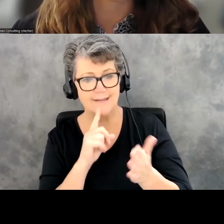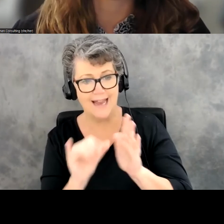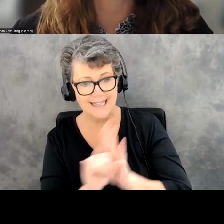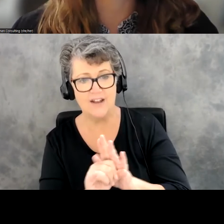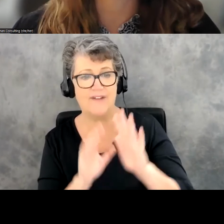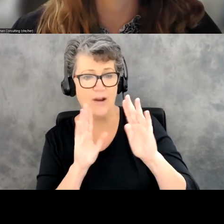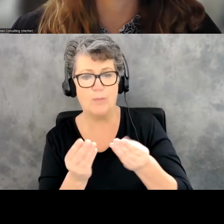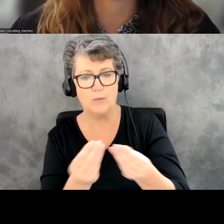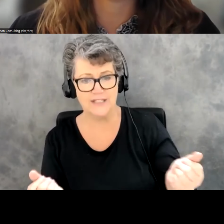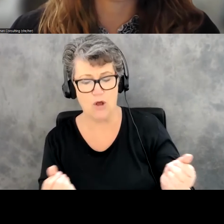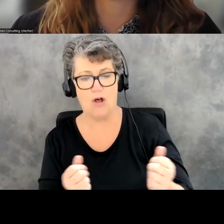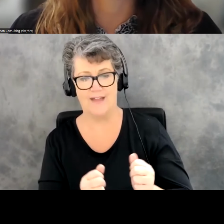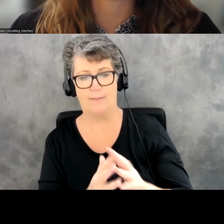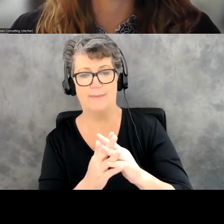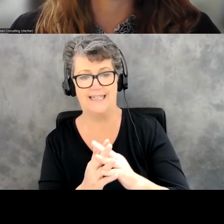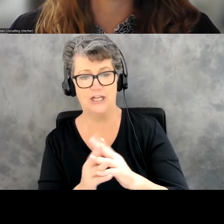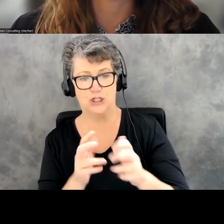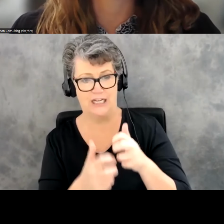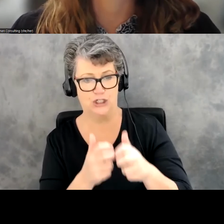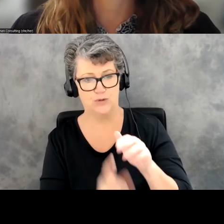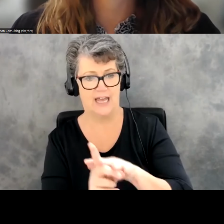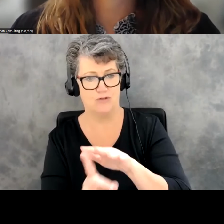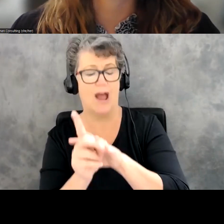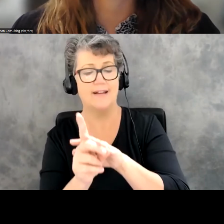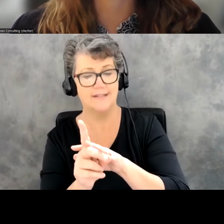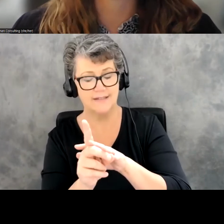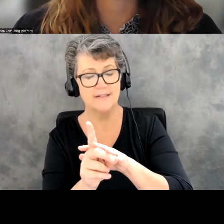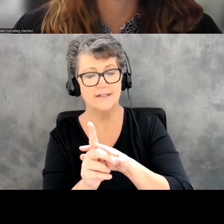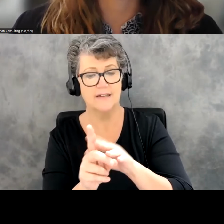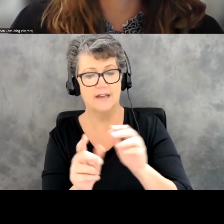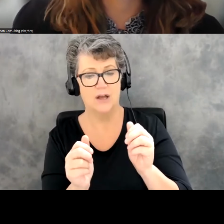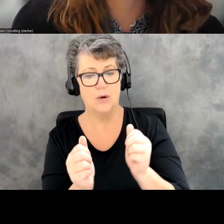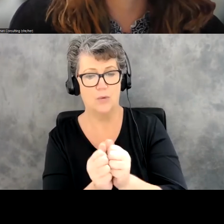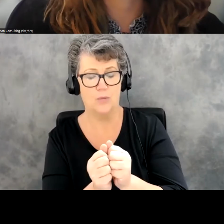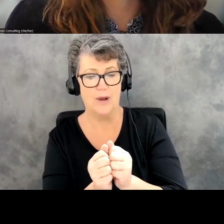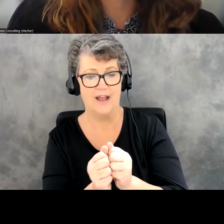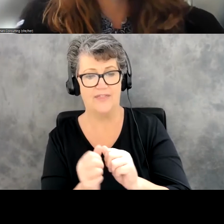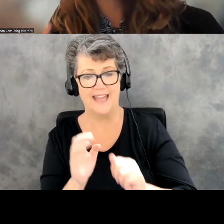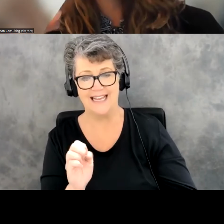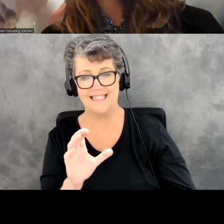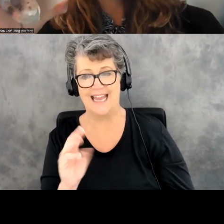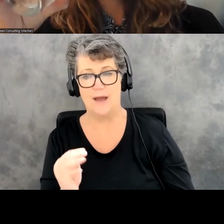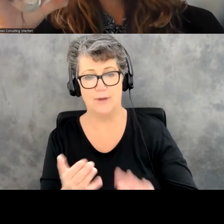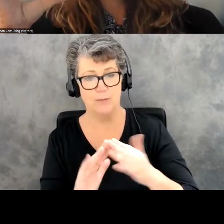hopefully resolve implementation issues that arise with ECM and community supports. Excuse me.